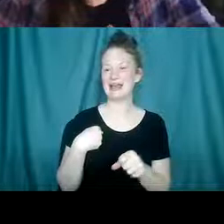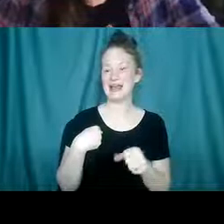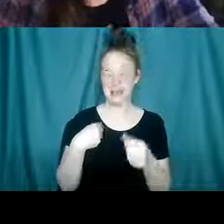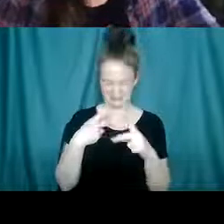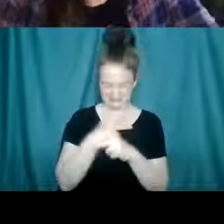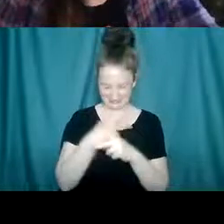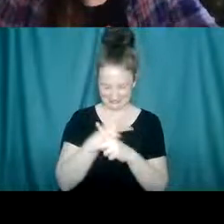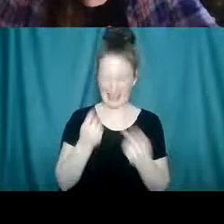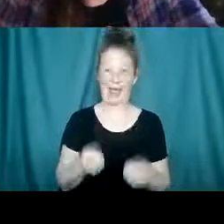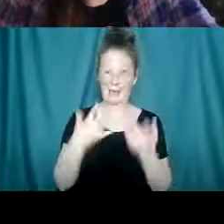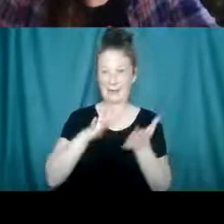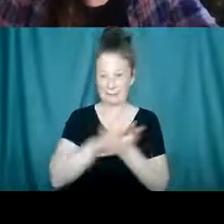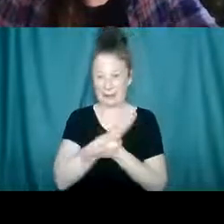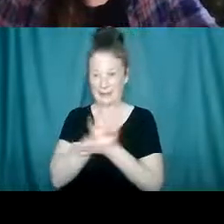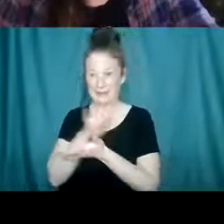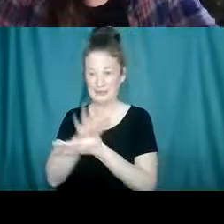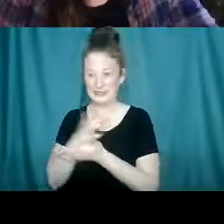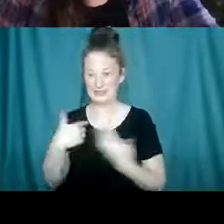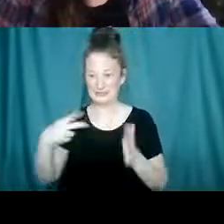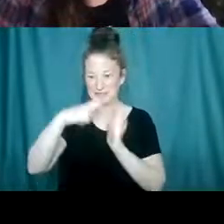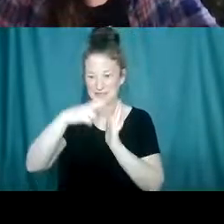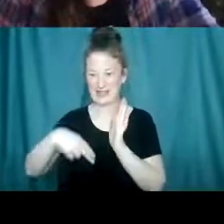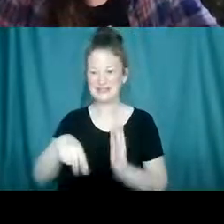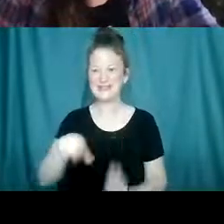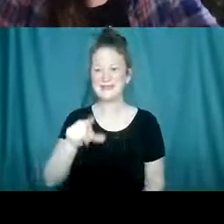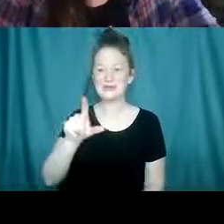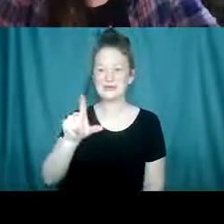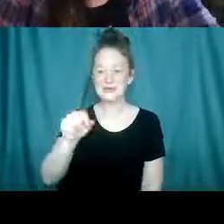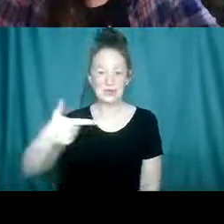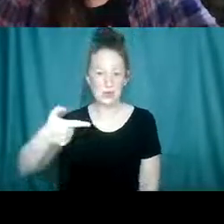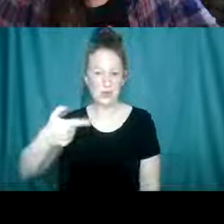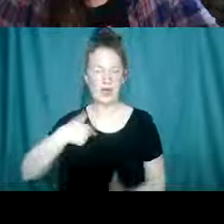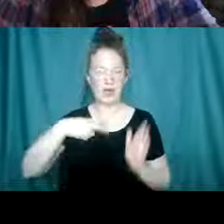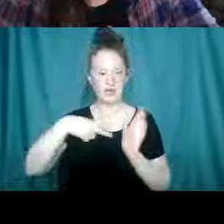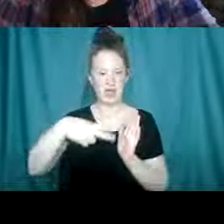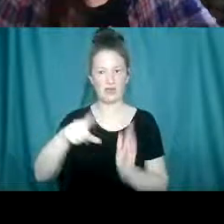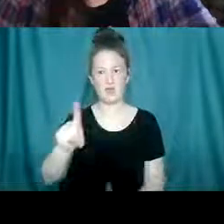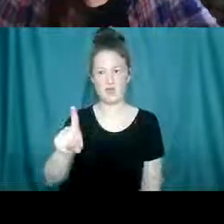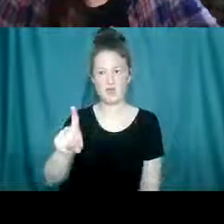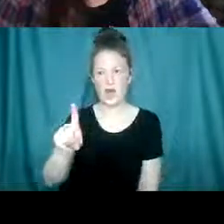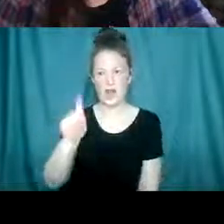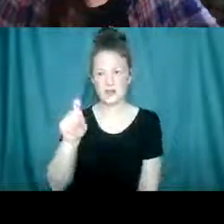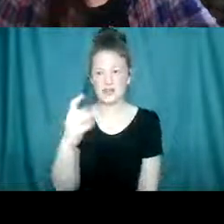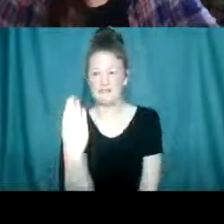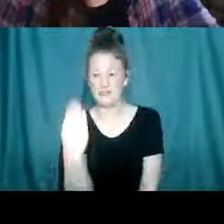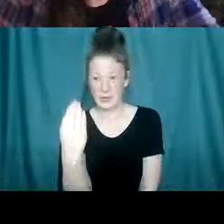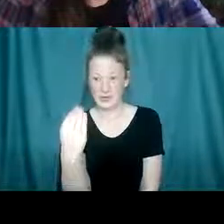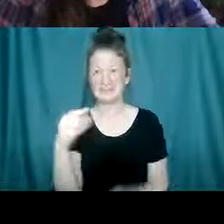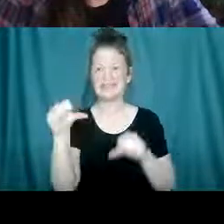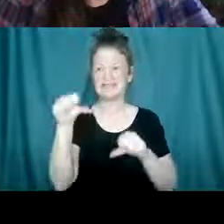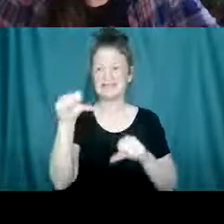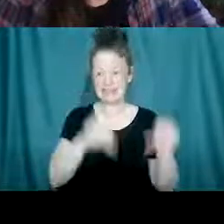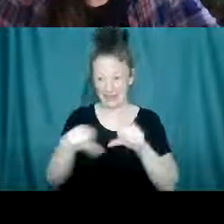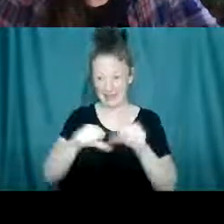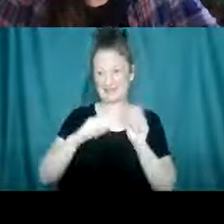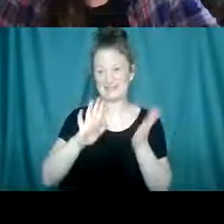many papers I've read. So within the year of 2021, I read 114 scientific